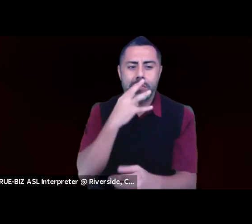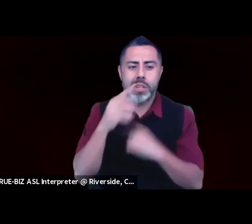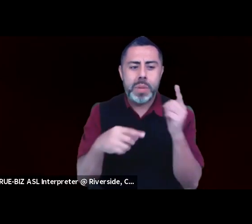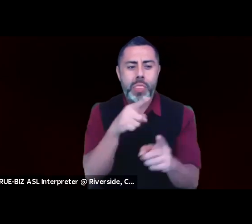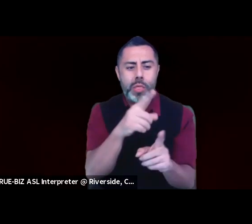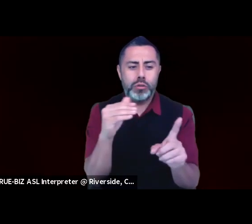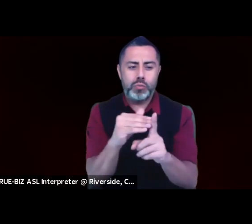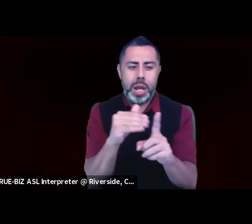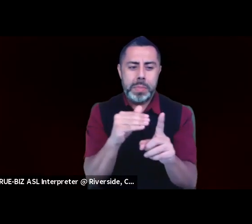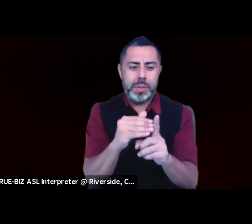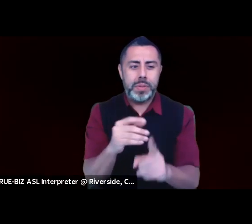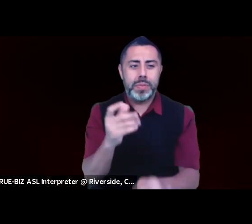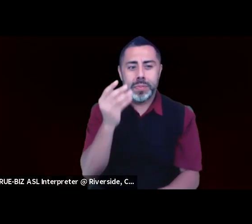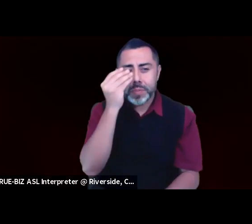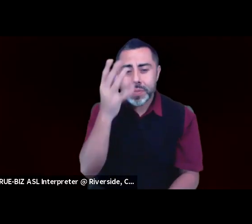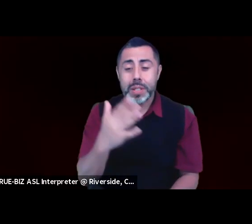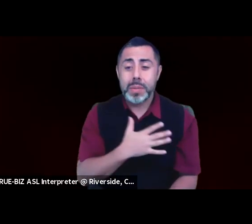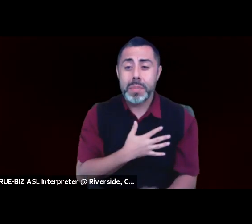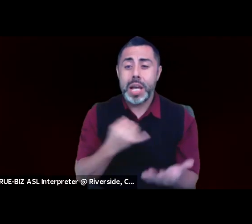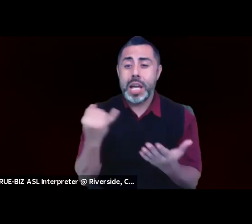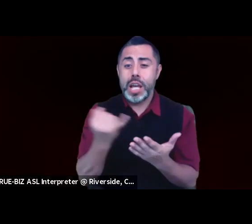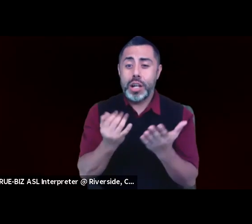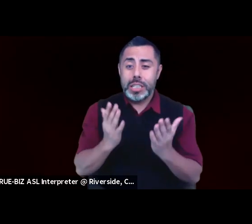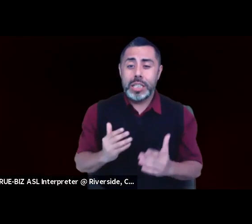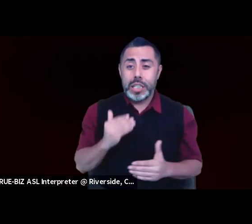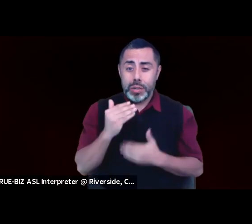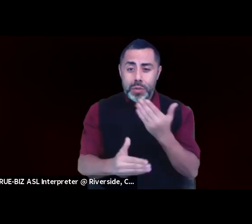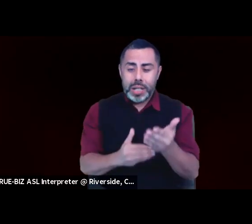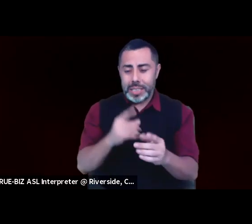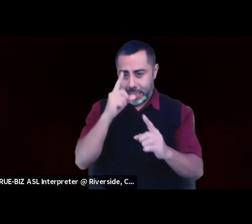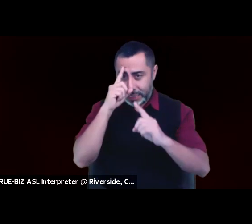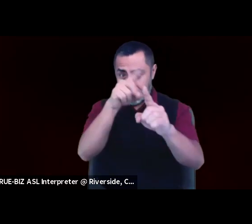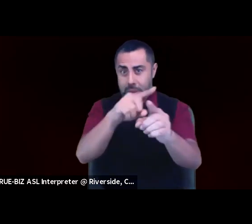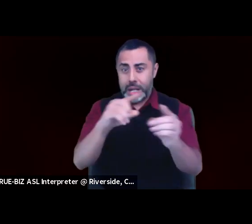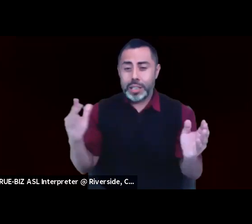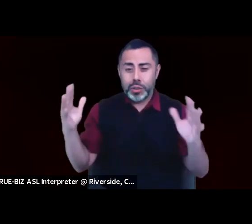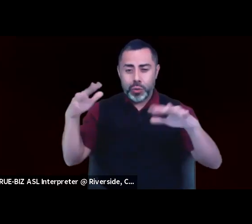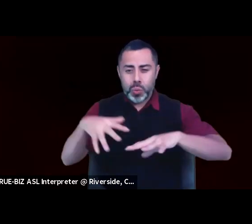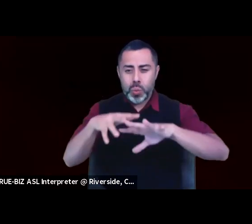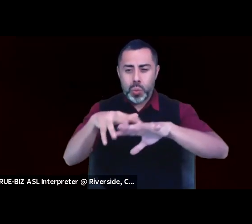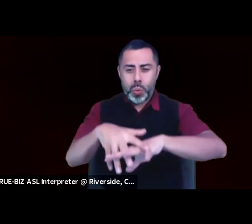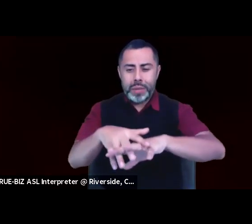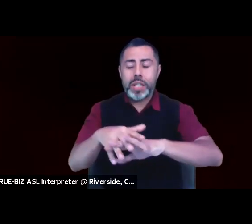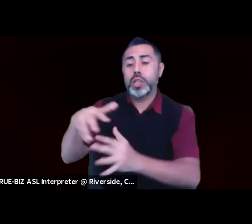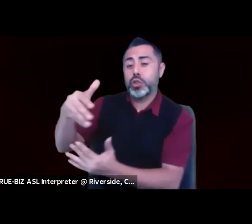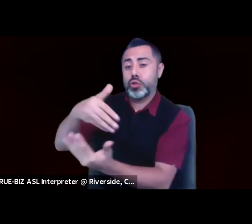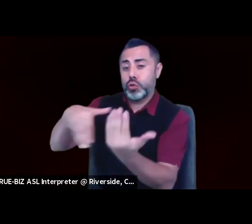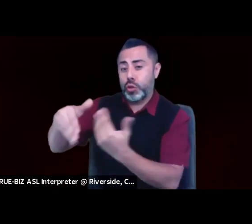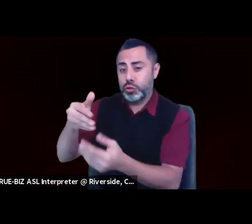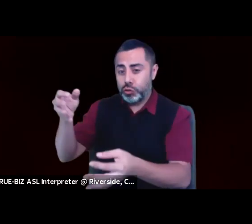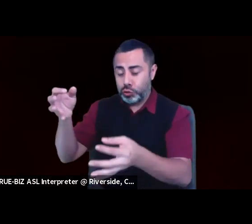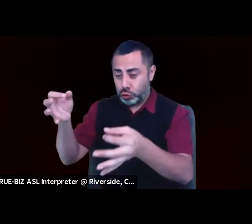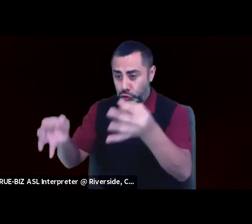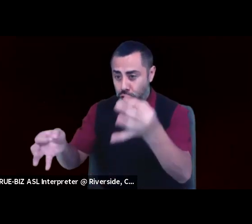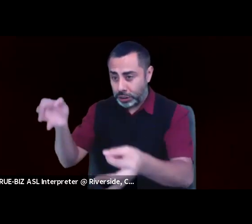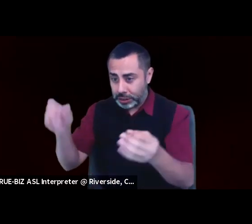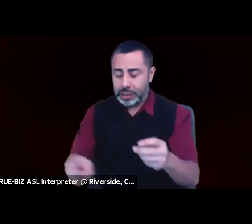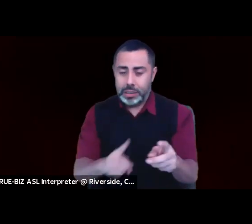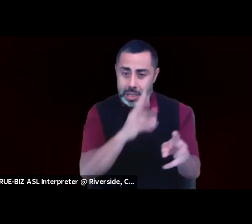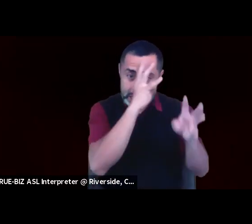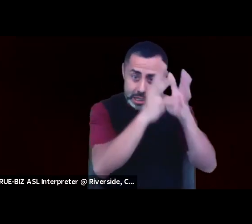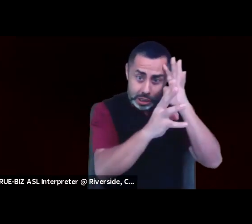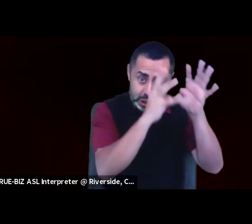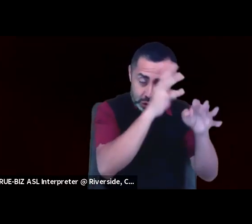process aspires to interweave social justice, ingenuity, indigiqueering and